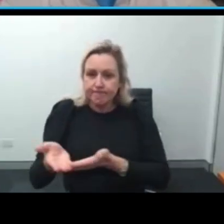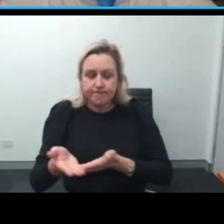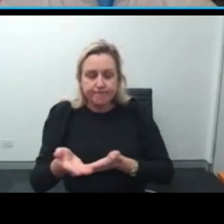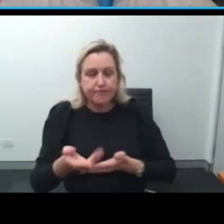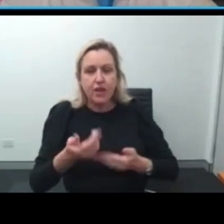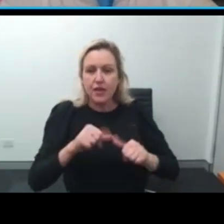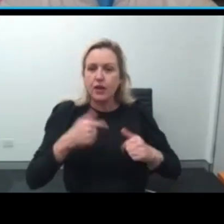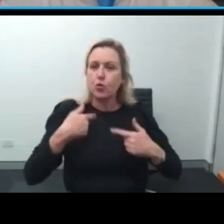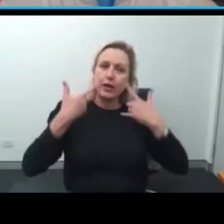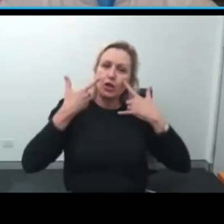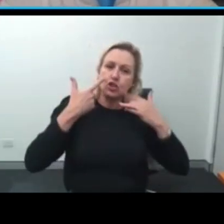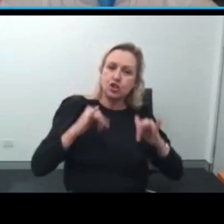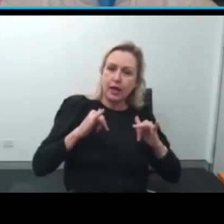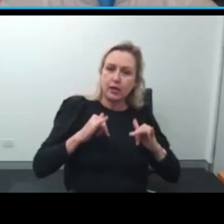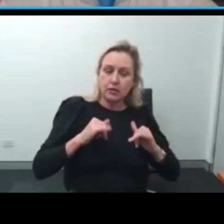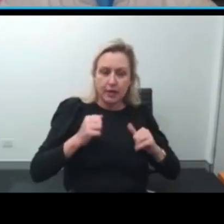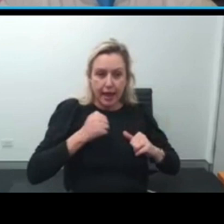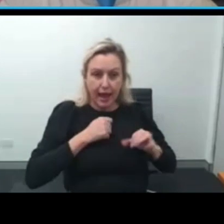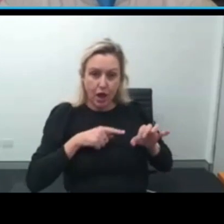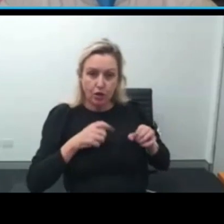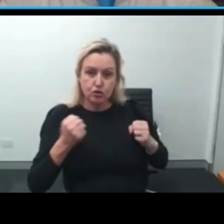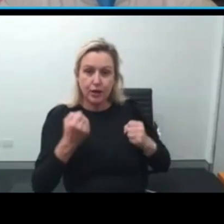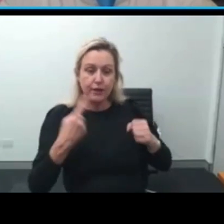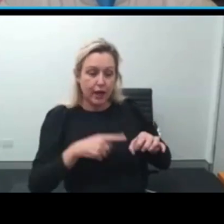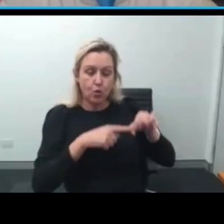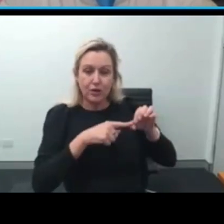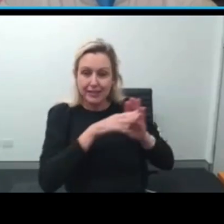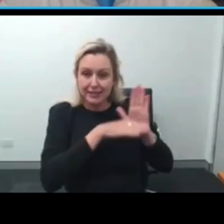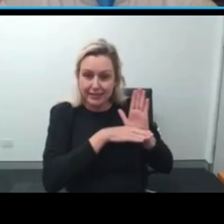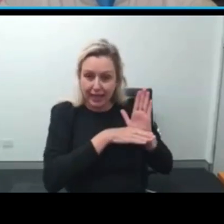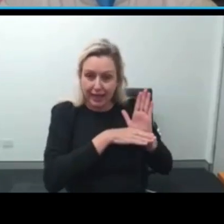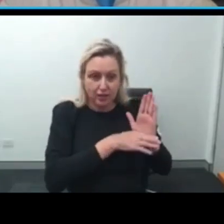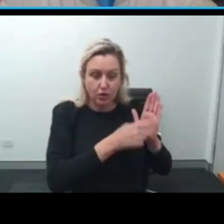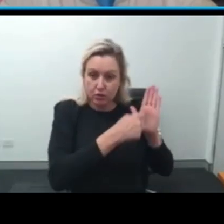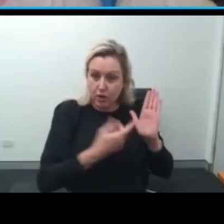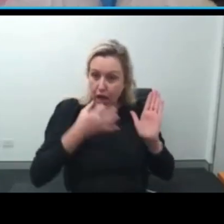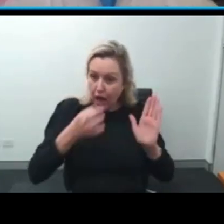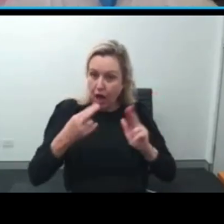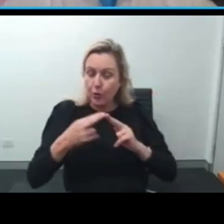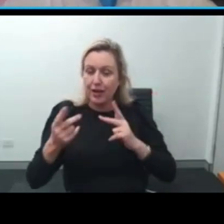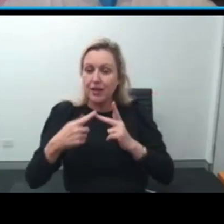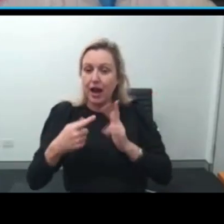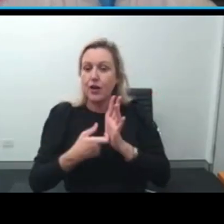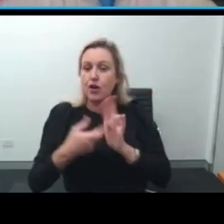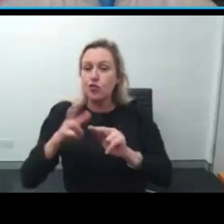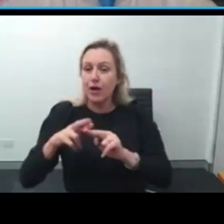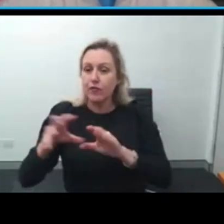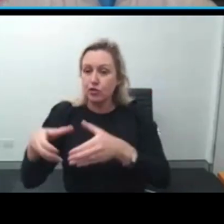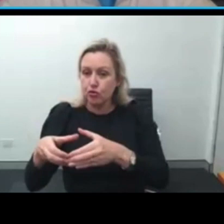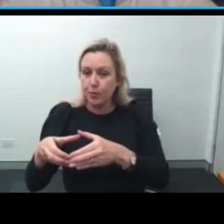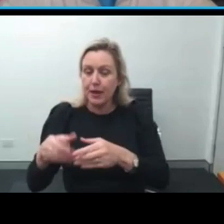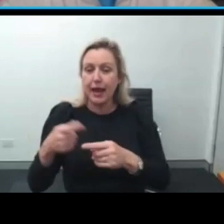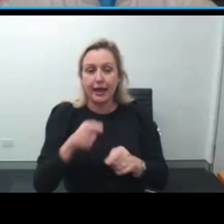was test the strength and quality standards with a consumer reference group and a sector reference group, as well as the National Aged